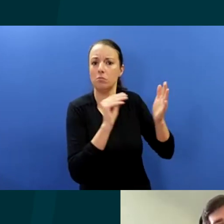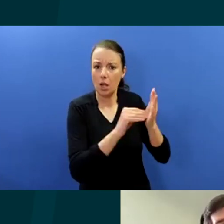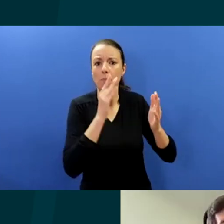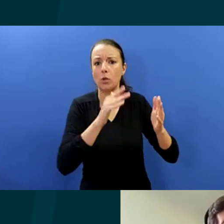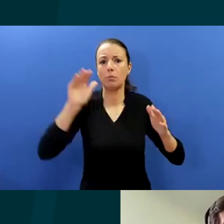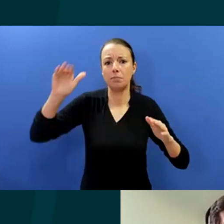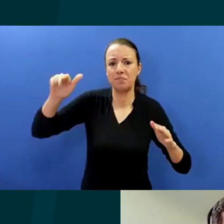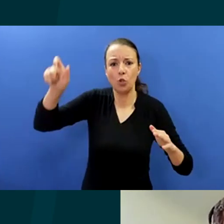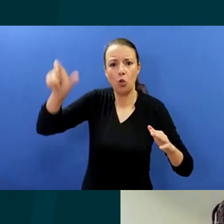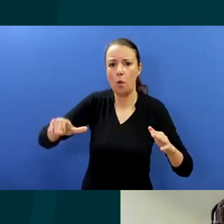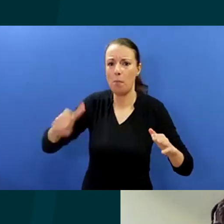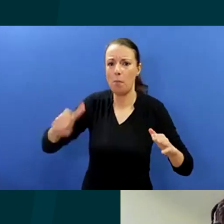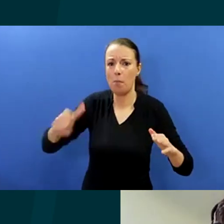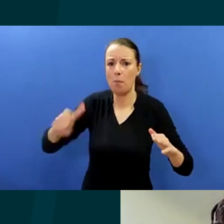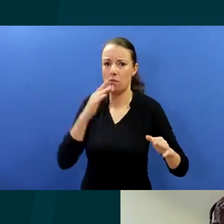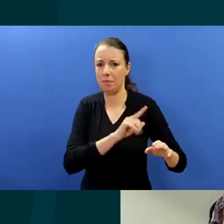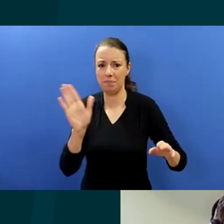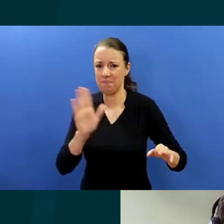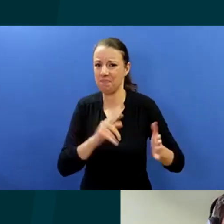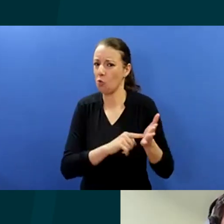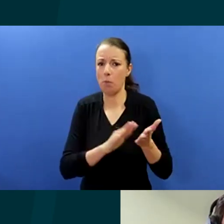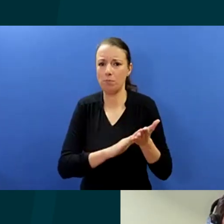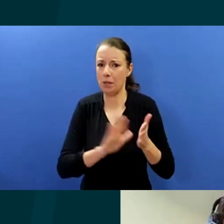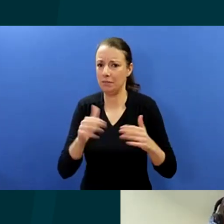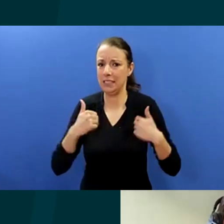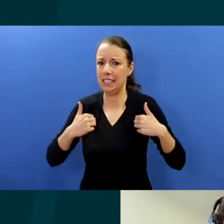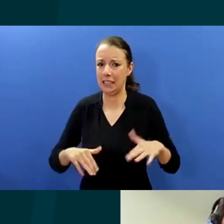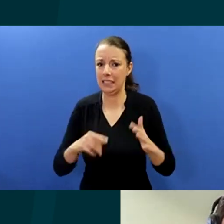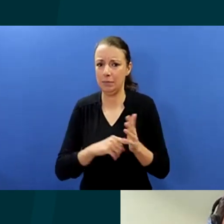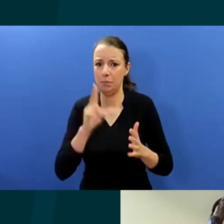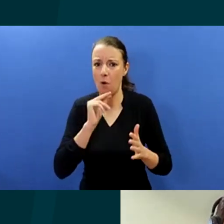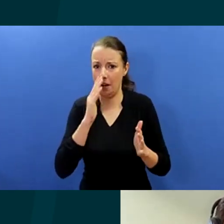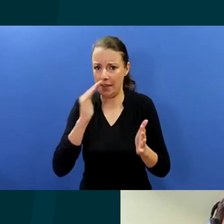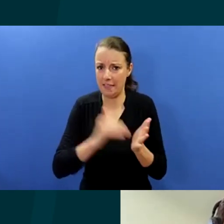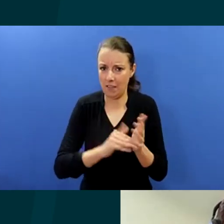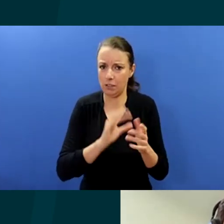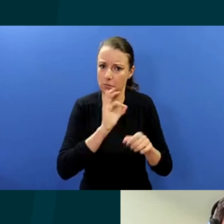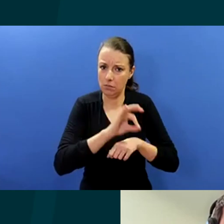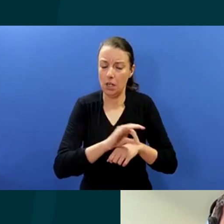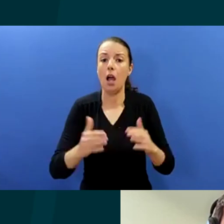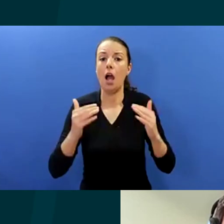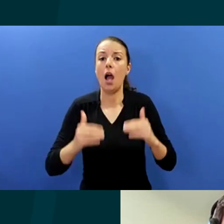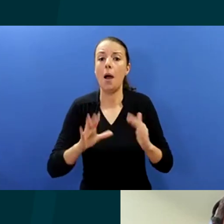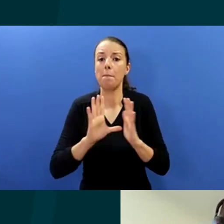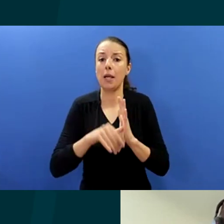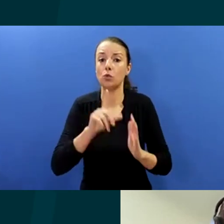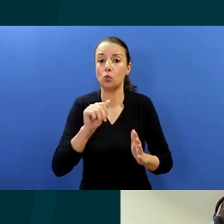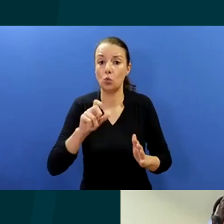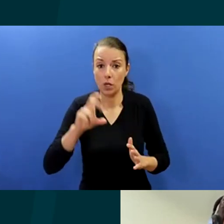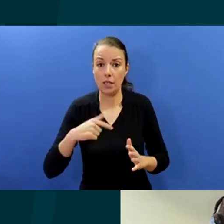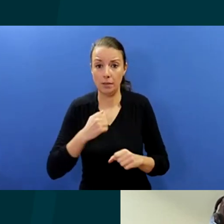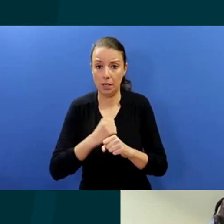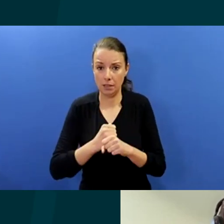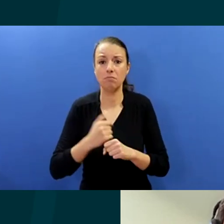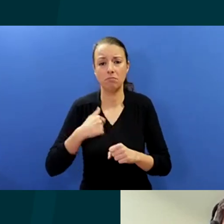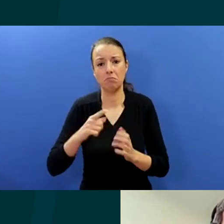in the city of Zurich, the workshops and roundtables normally are facilitated by professional moderators.